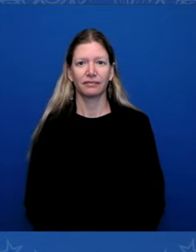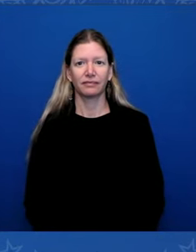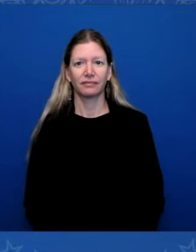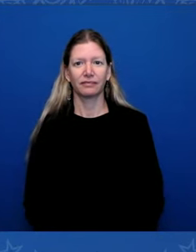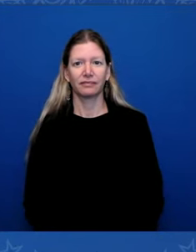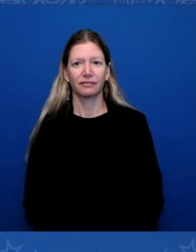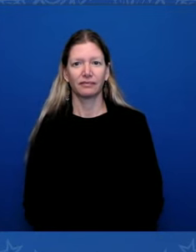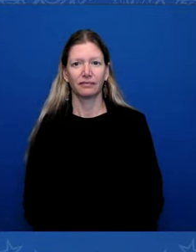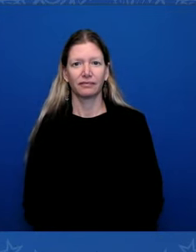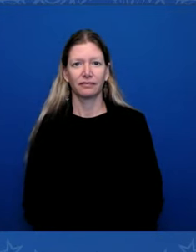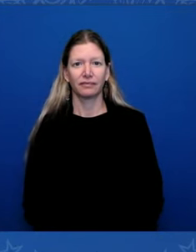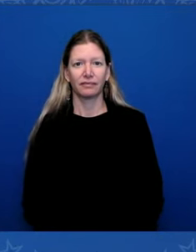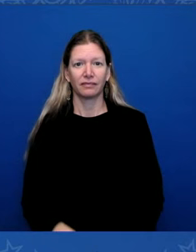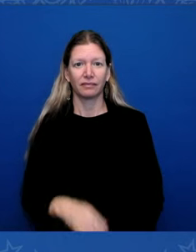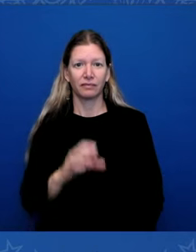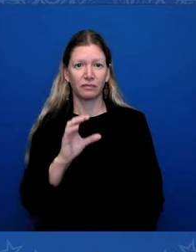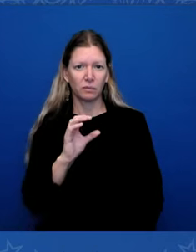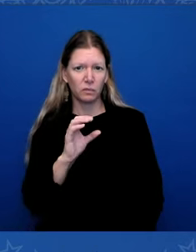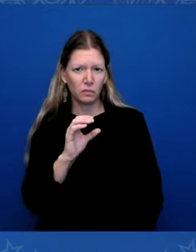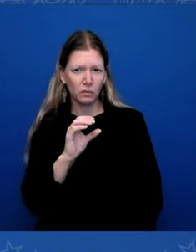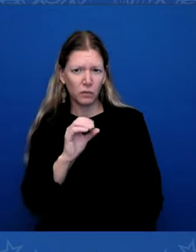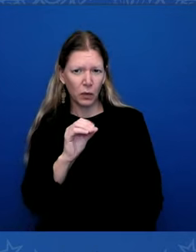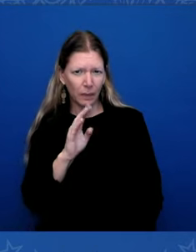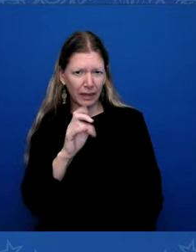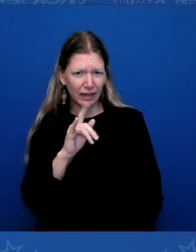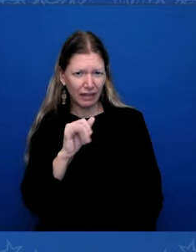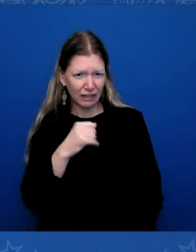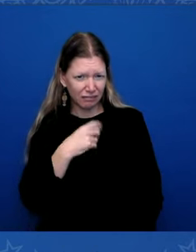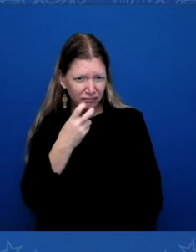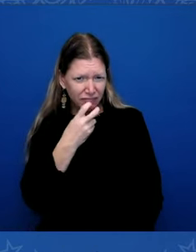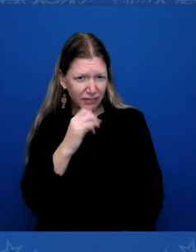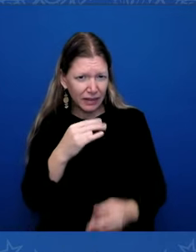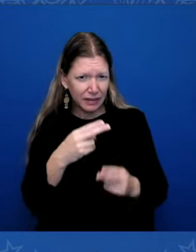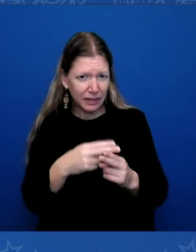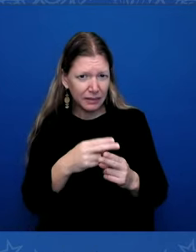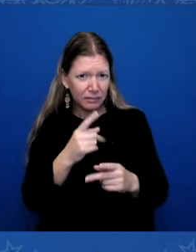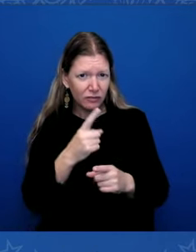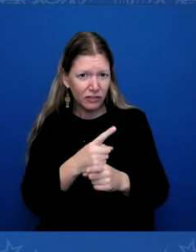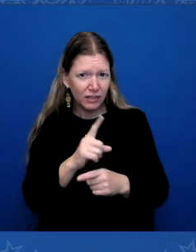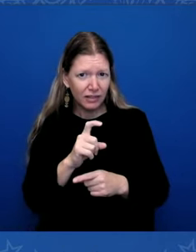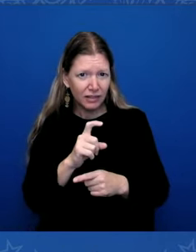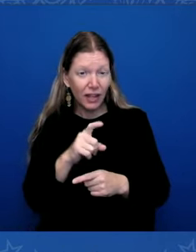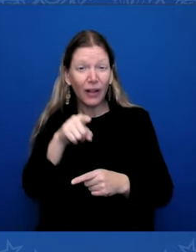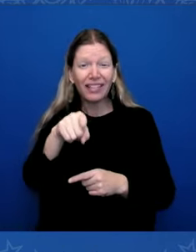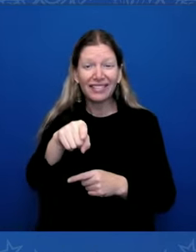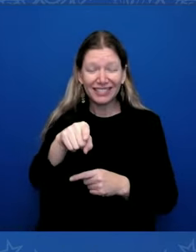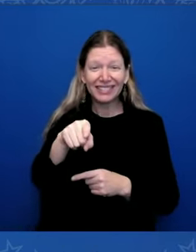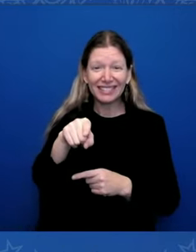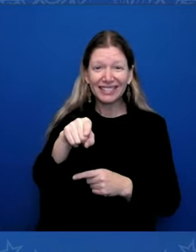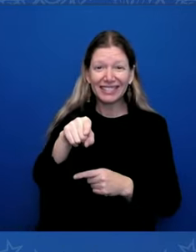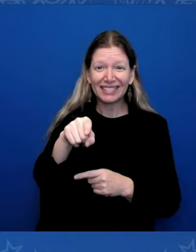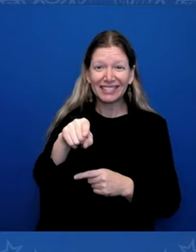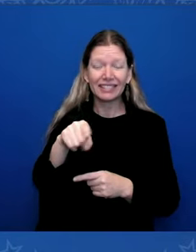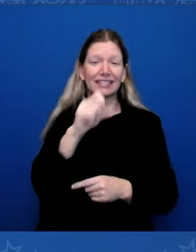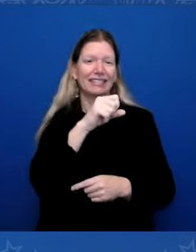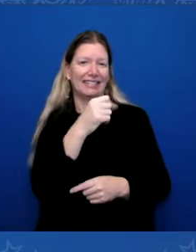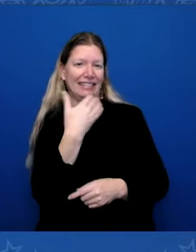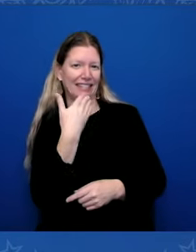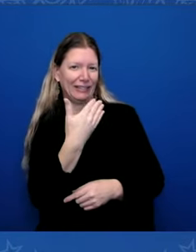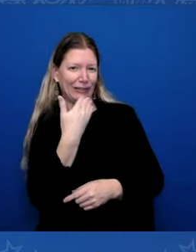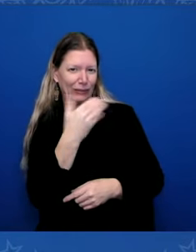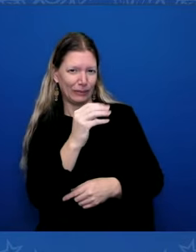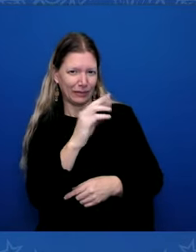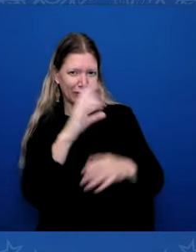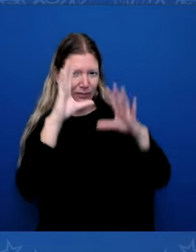Did I pronounce the name correctly? There you are. Yes. Thank you, Mr. President. Thank it's Aurelia Ant for